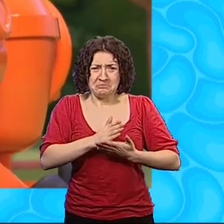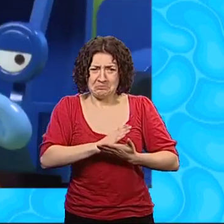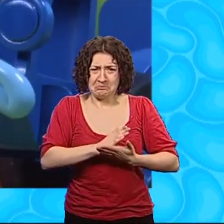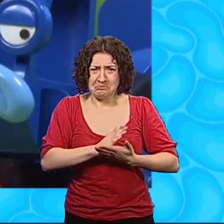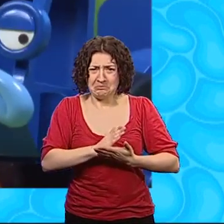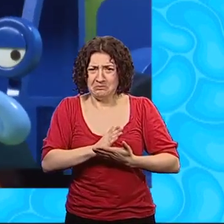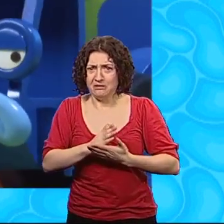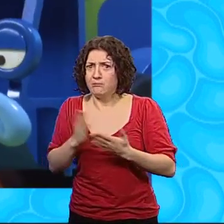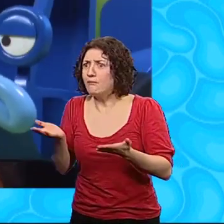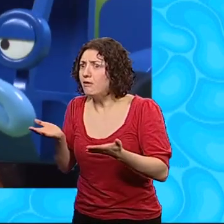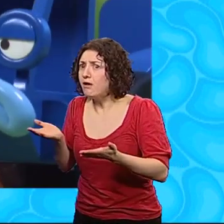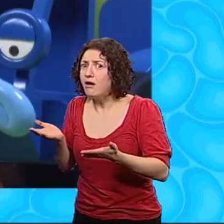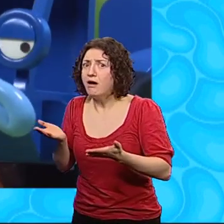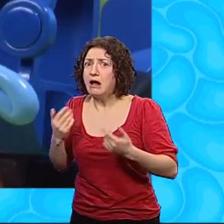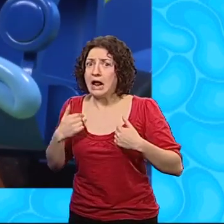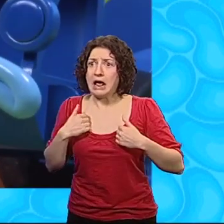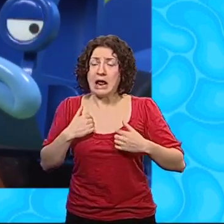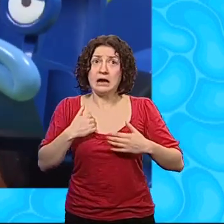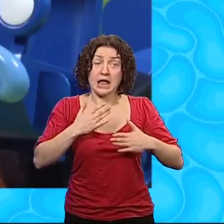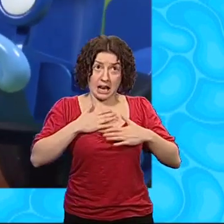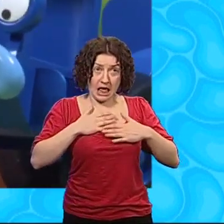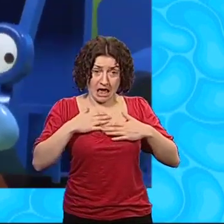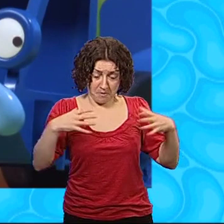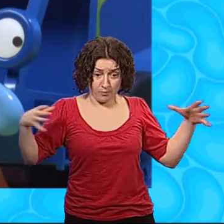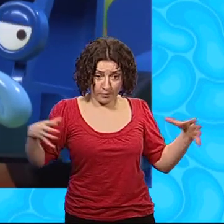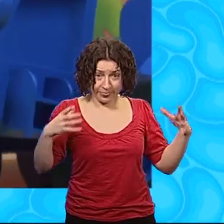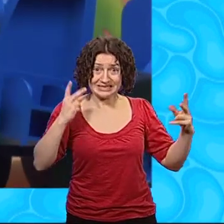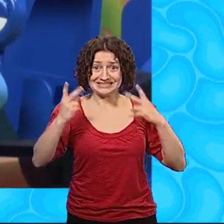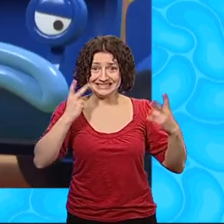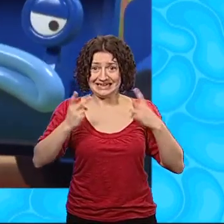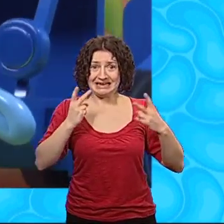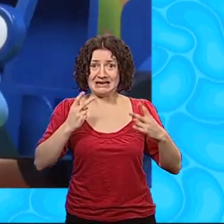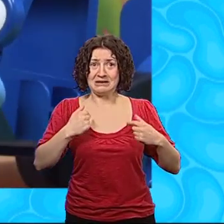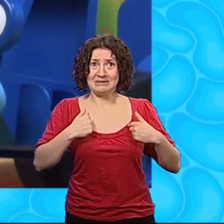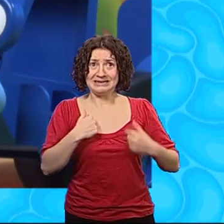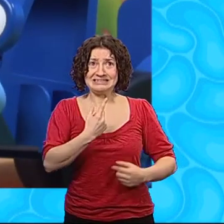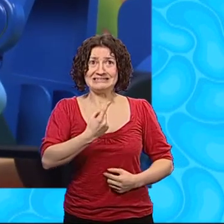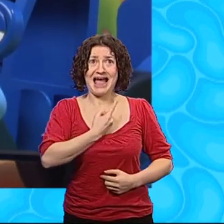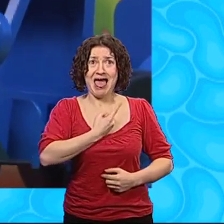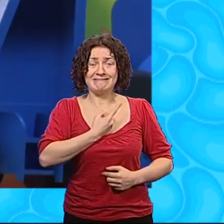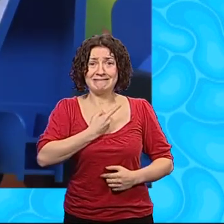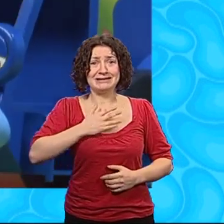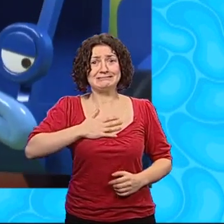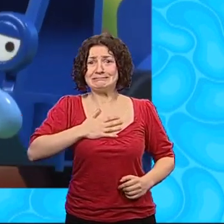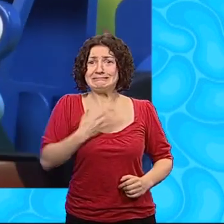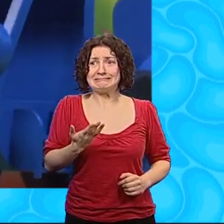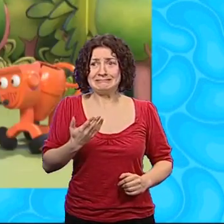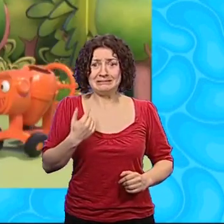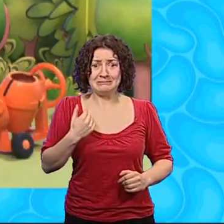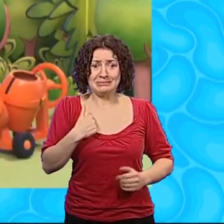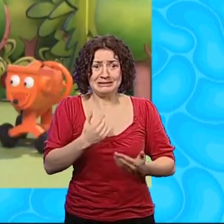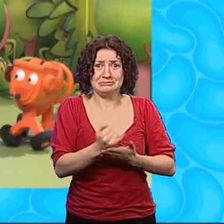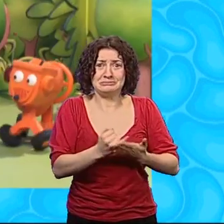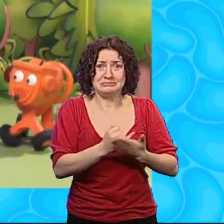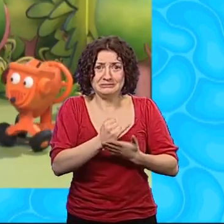matter? I like singing with everyone, but if I'm the star, I'll have to sing on my own. What if I'm no good?